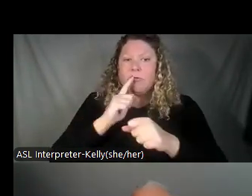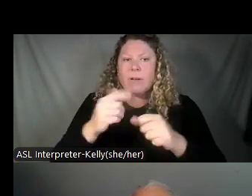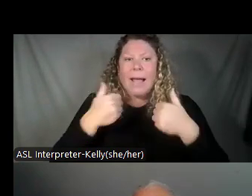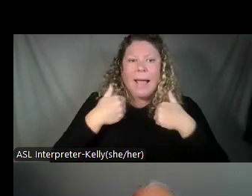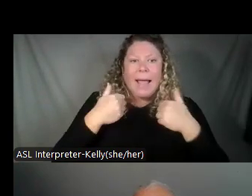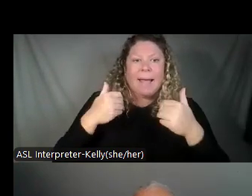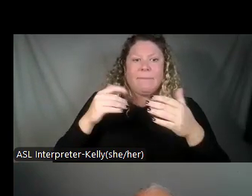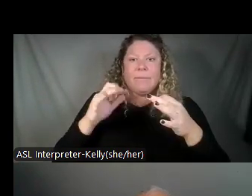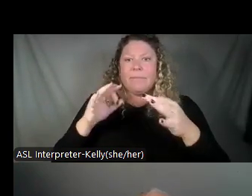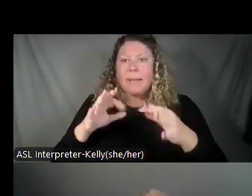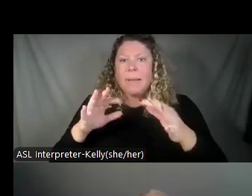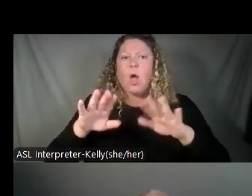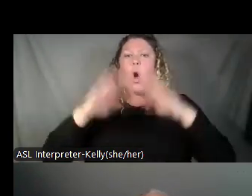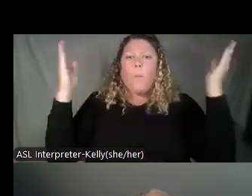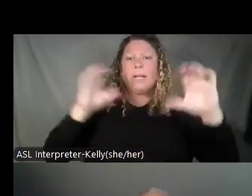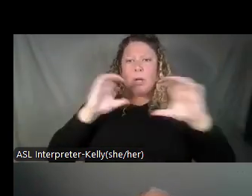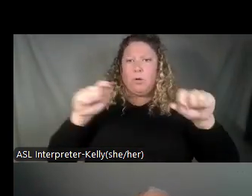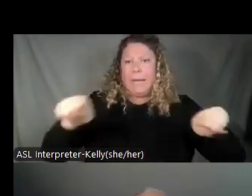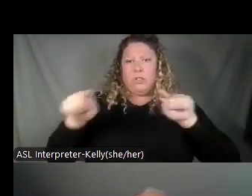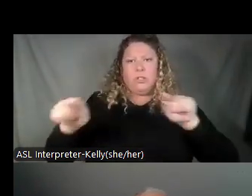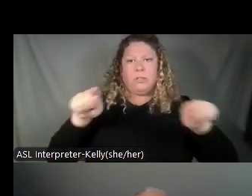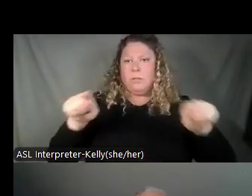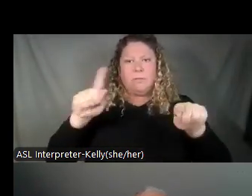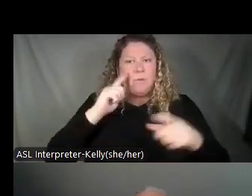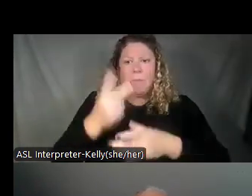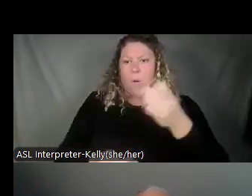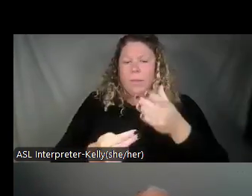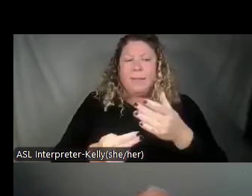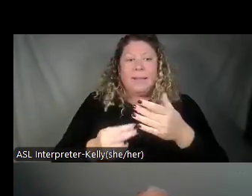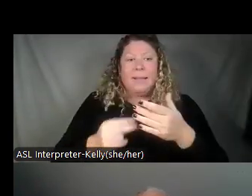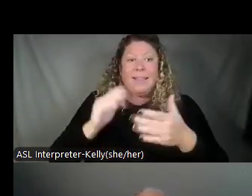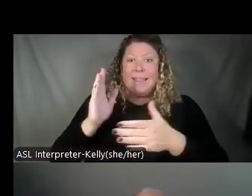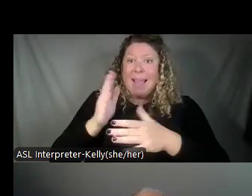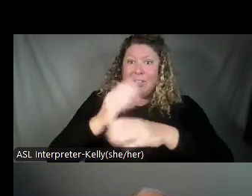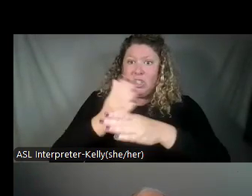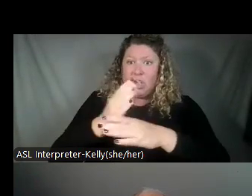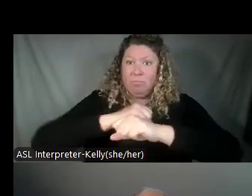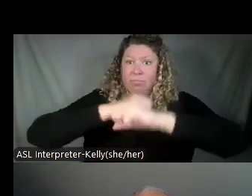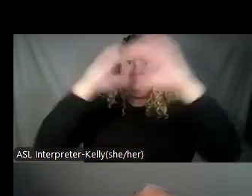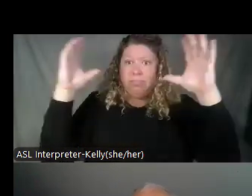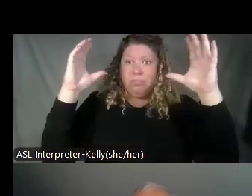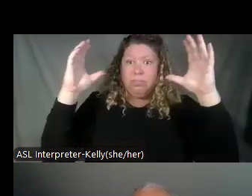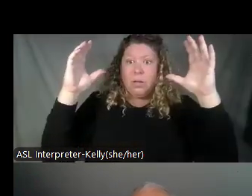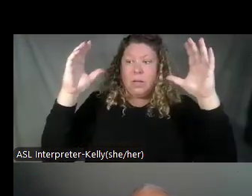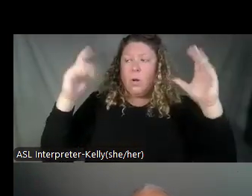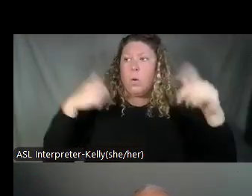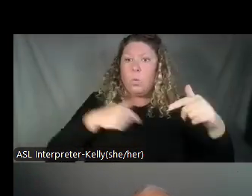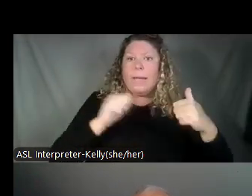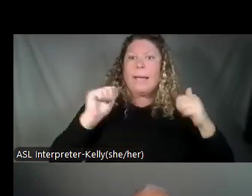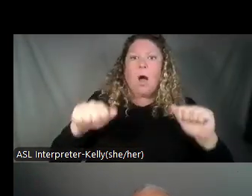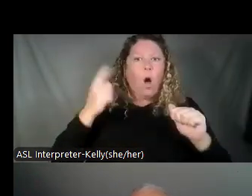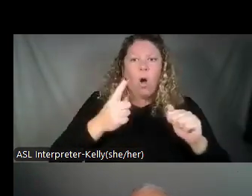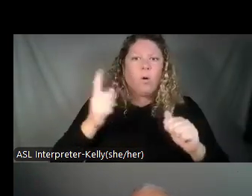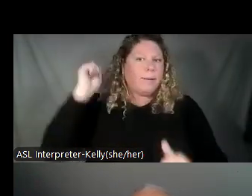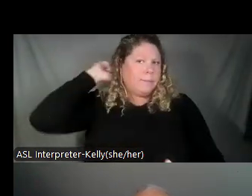openness and communication, so that shared vision isn't something that is delivered, but it's something that we can align to